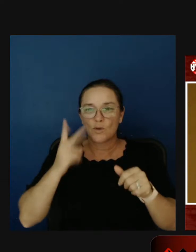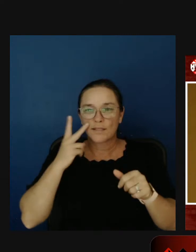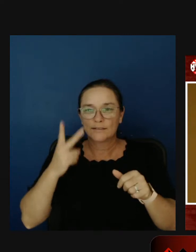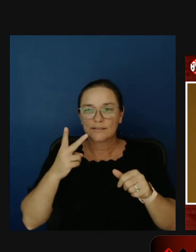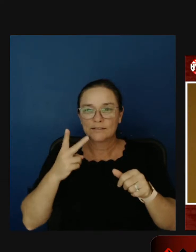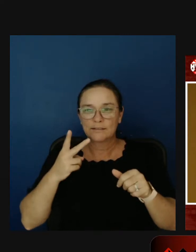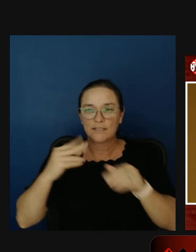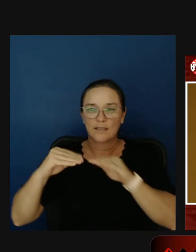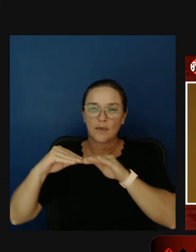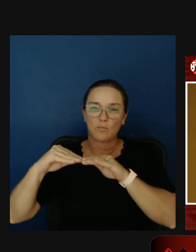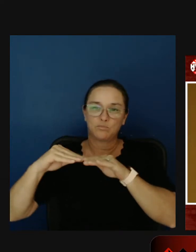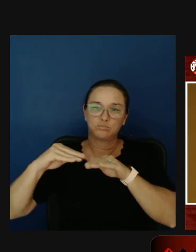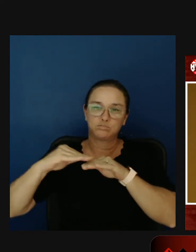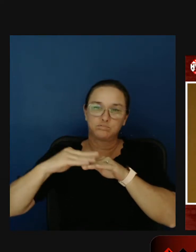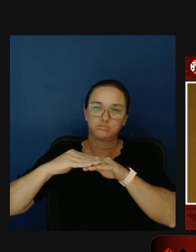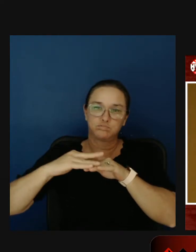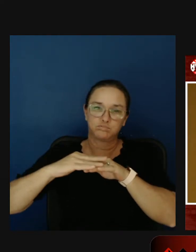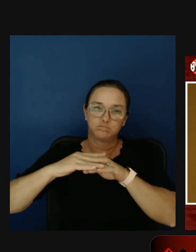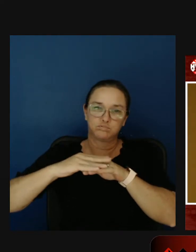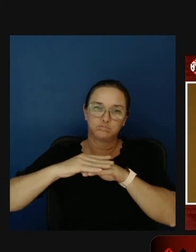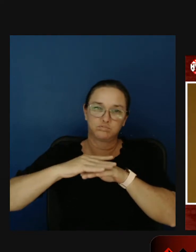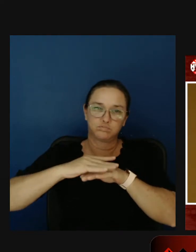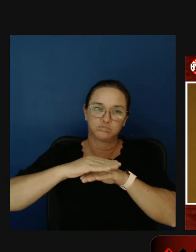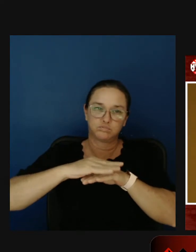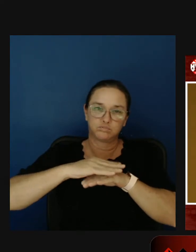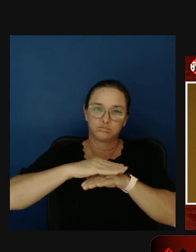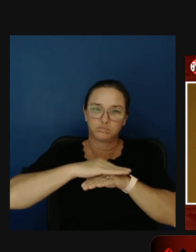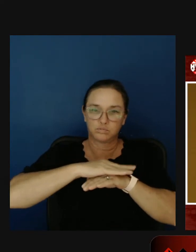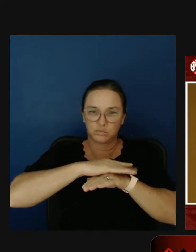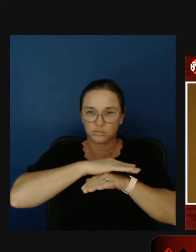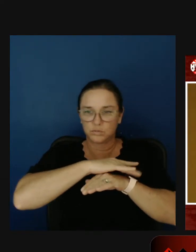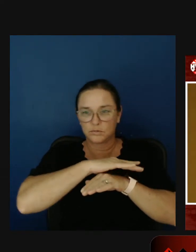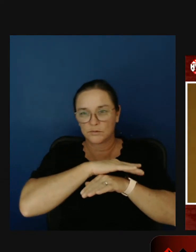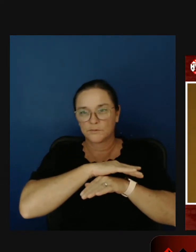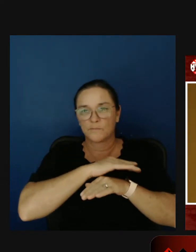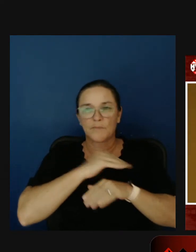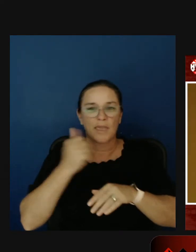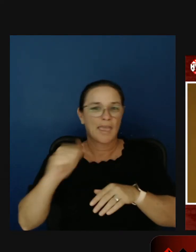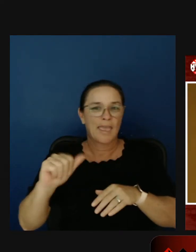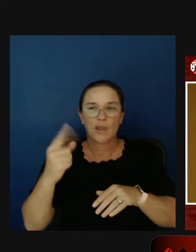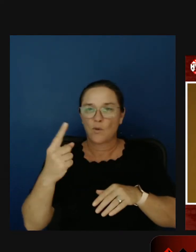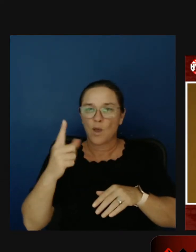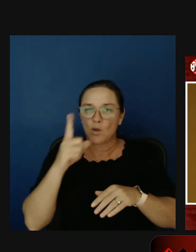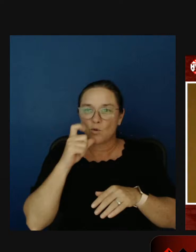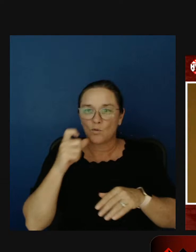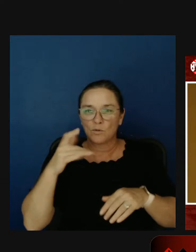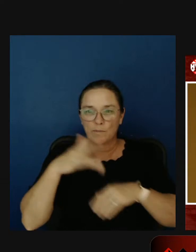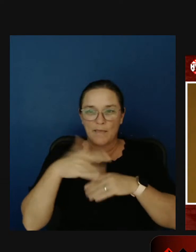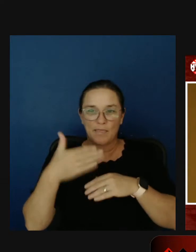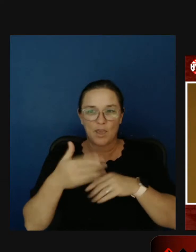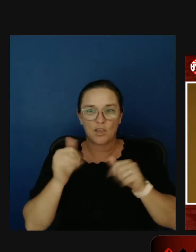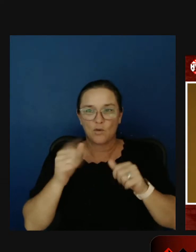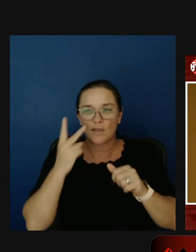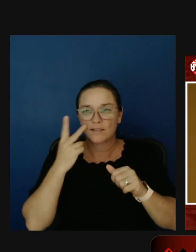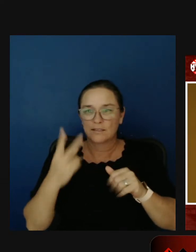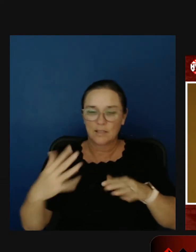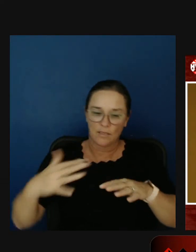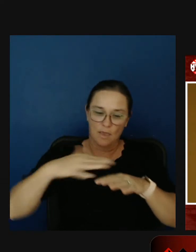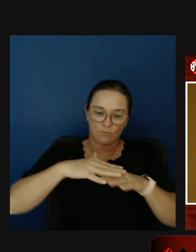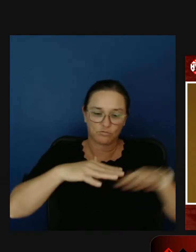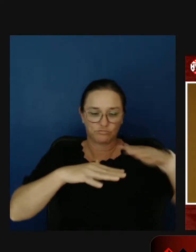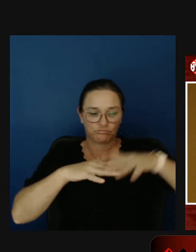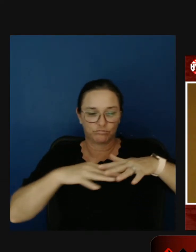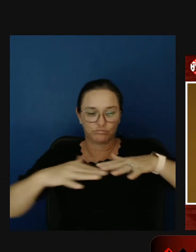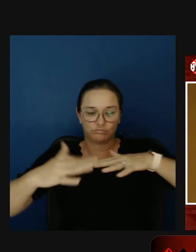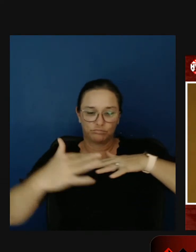marching up day by day, week by week, and, you know, anyone who's been out there can see new flows are covering old flows.